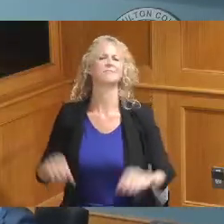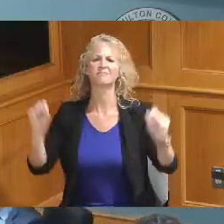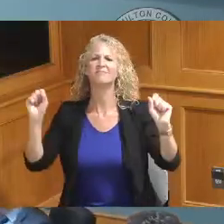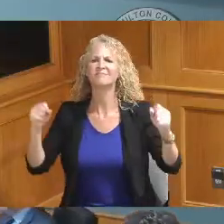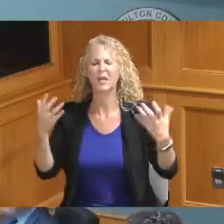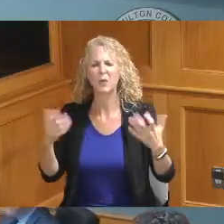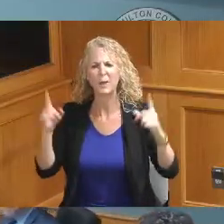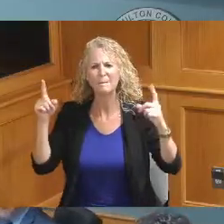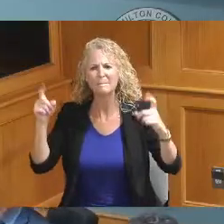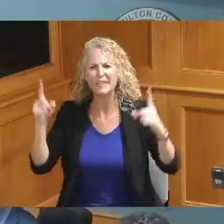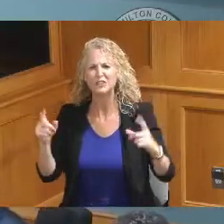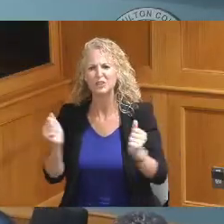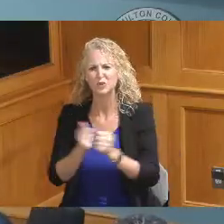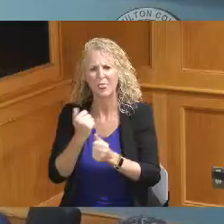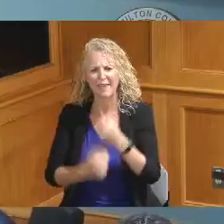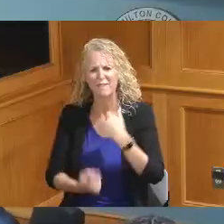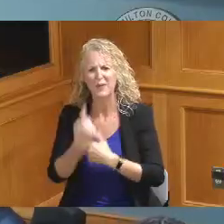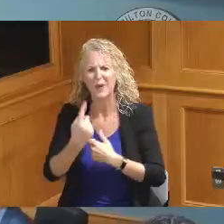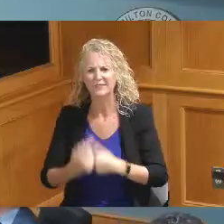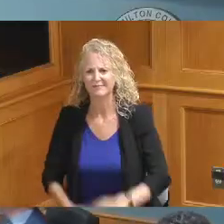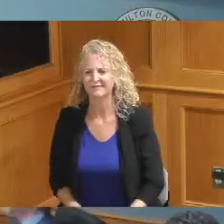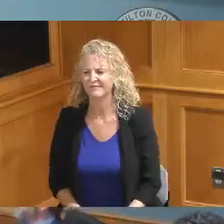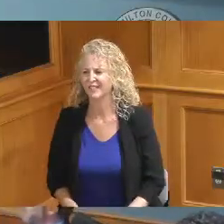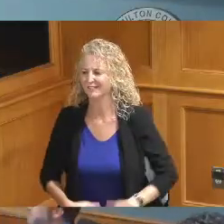All right, we're going to get a quick photo.